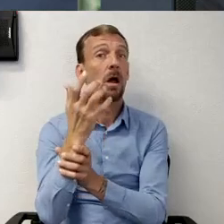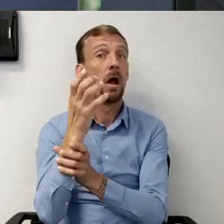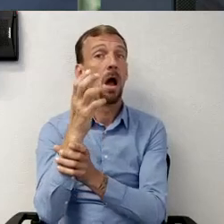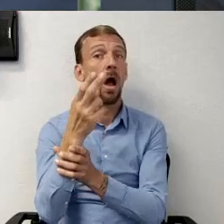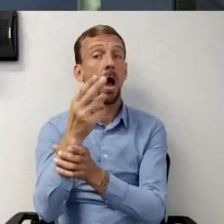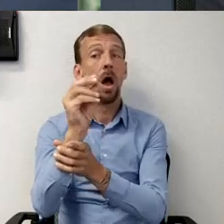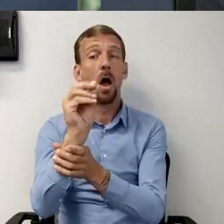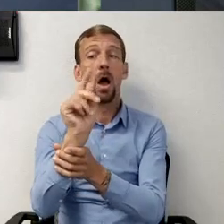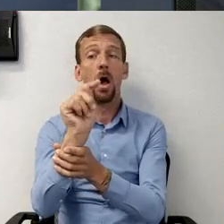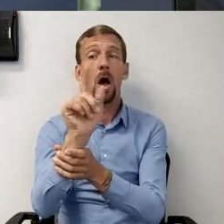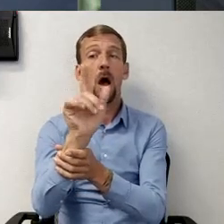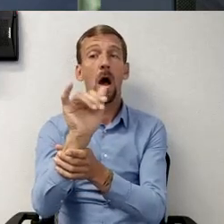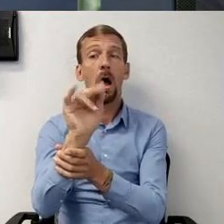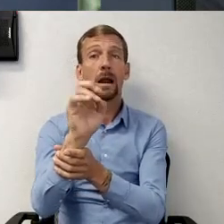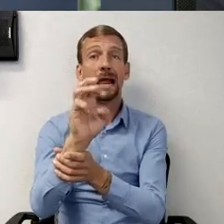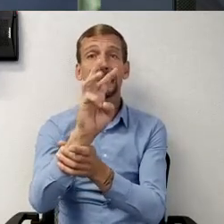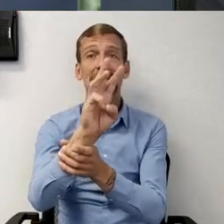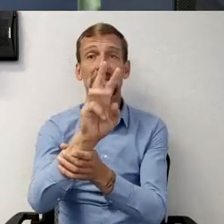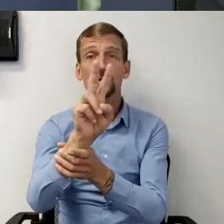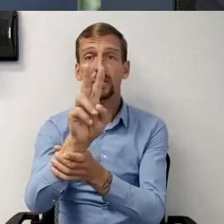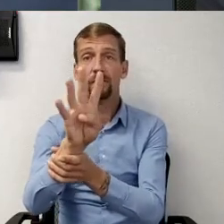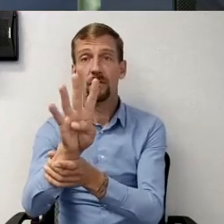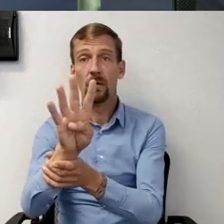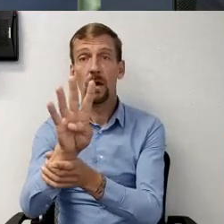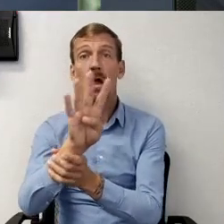hotline, which is